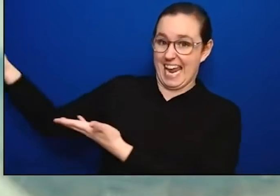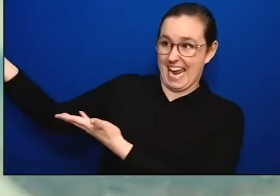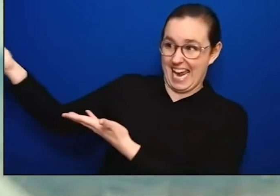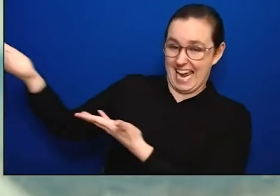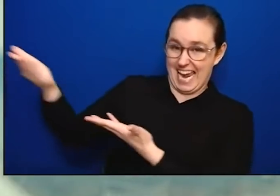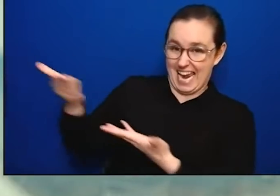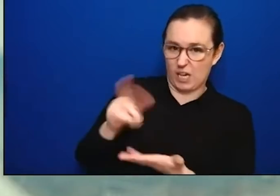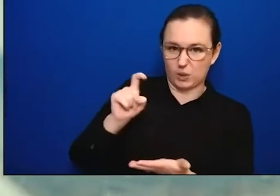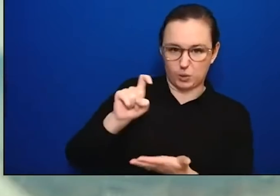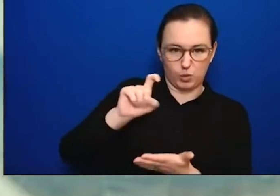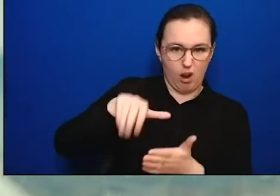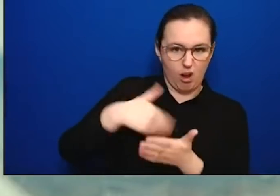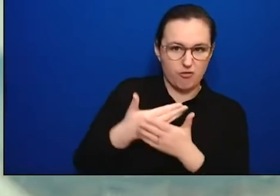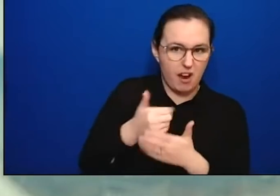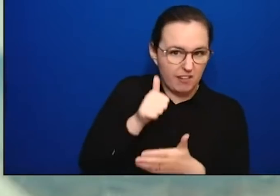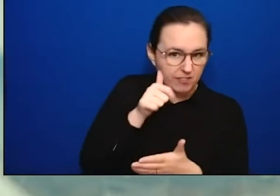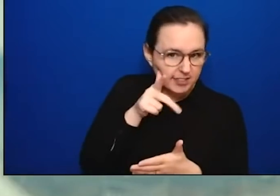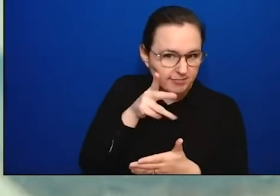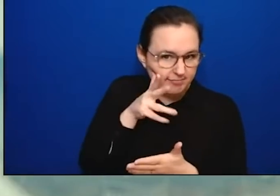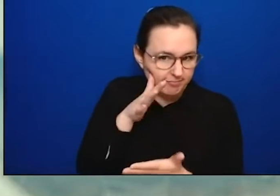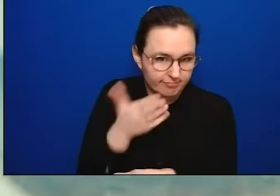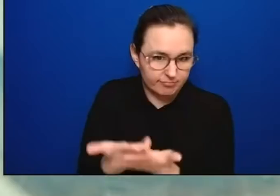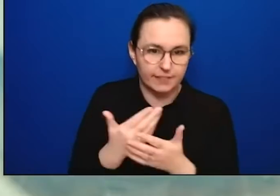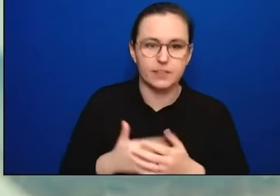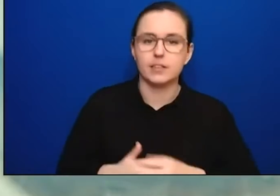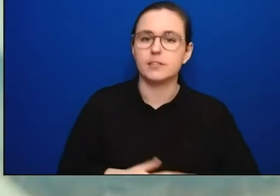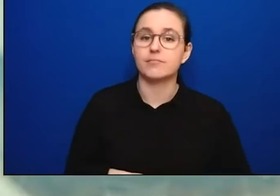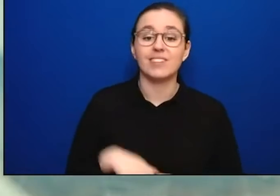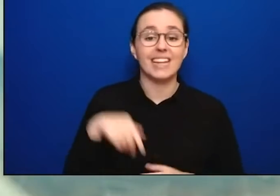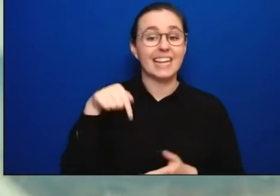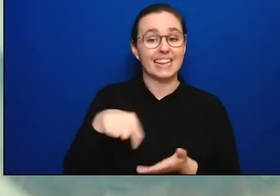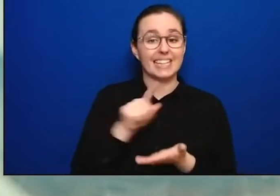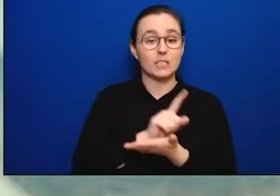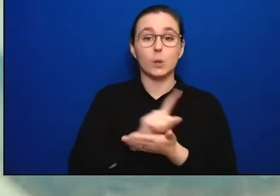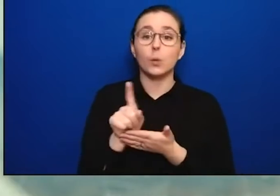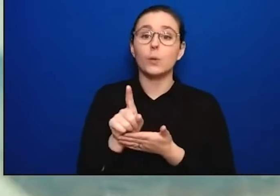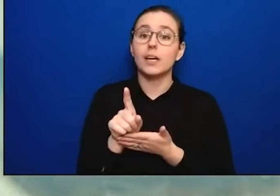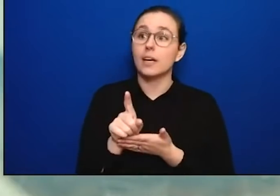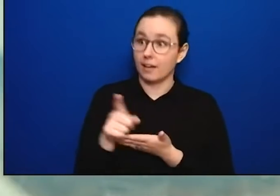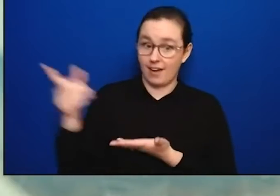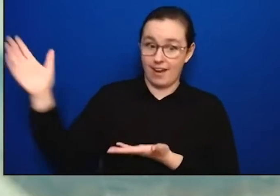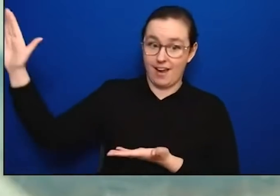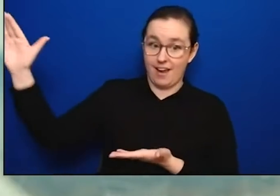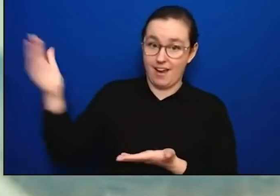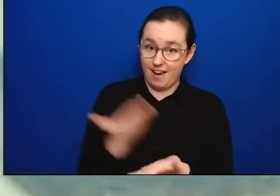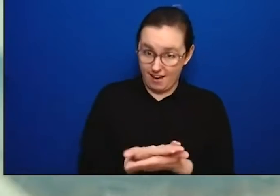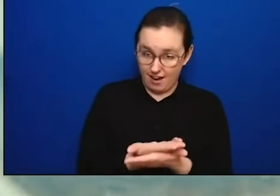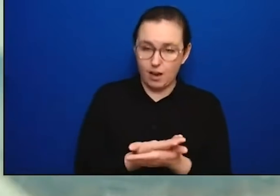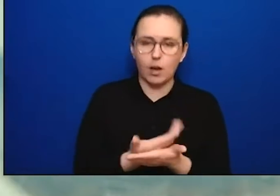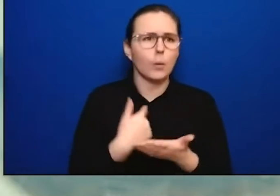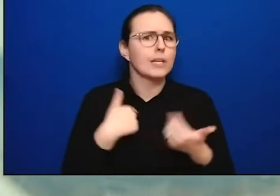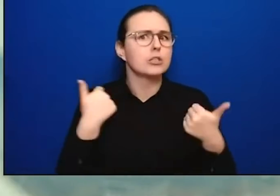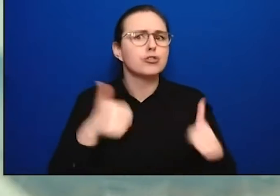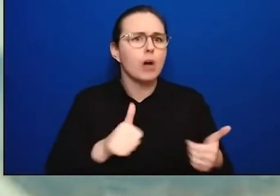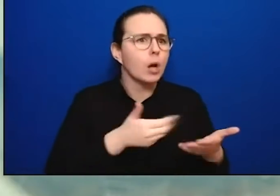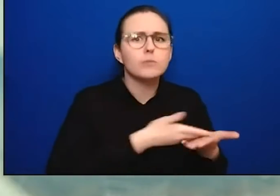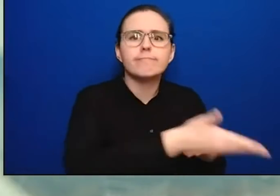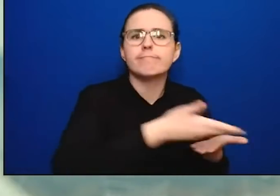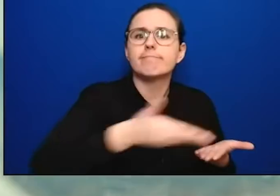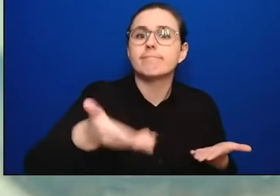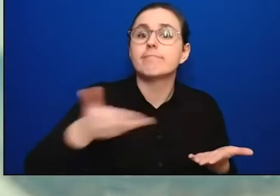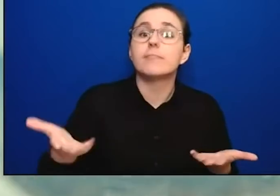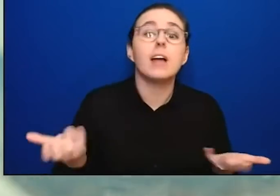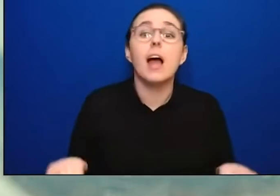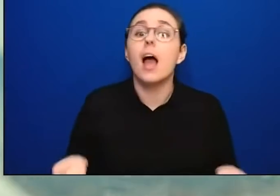319,860 tests are in transit and expected to arrive in BC in the days ahead. This week, subject to timely delivery from the